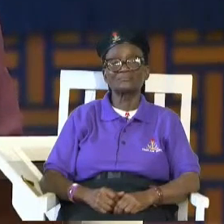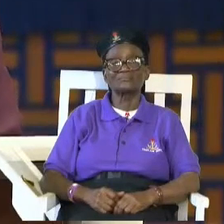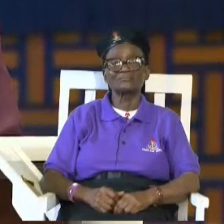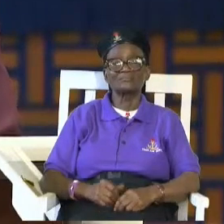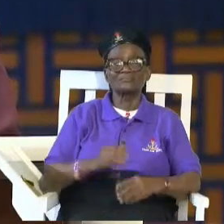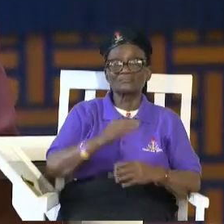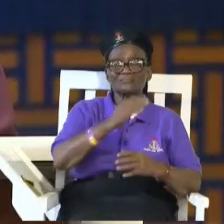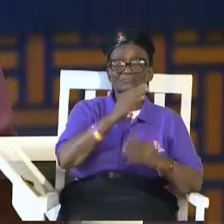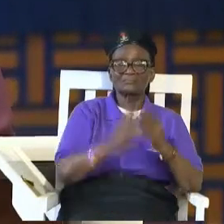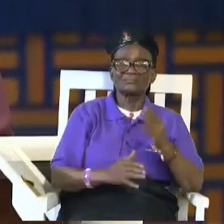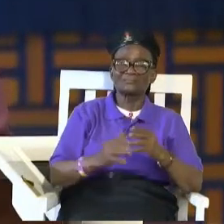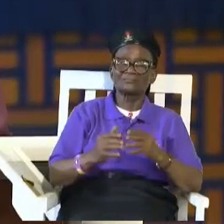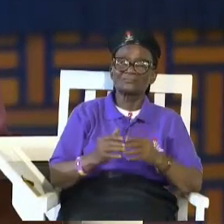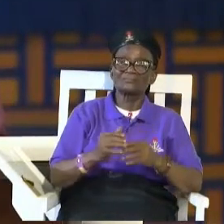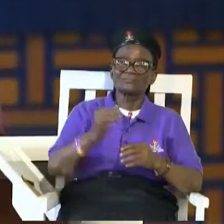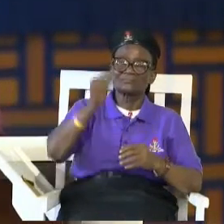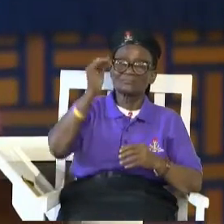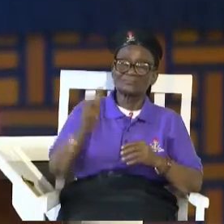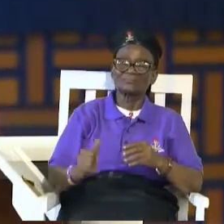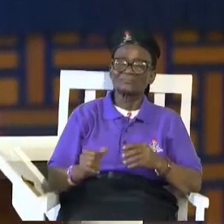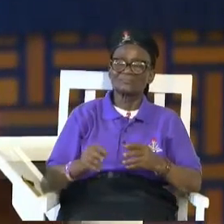Absolute purity,